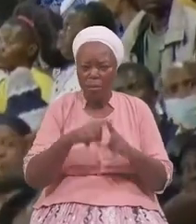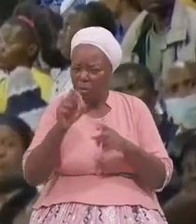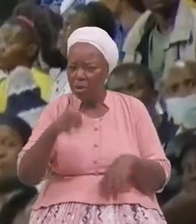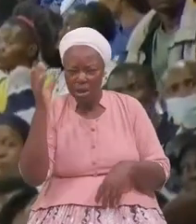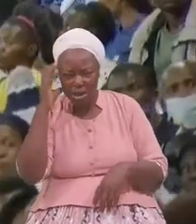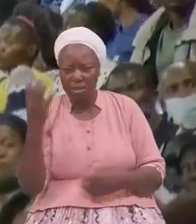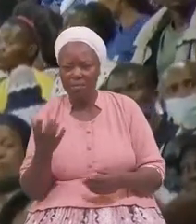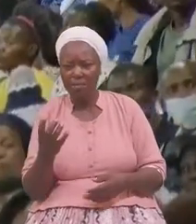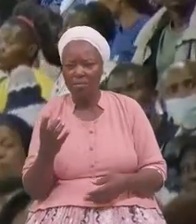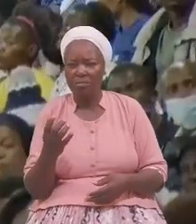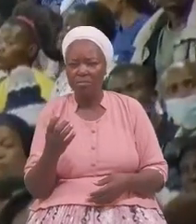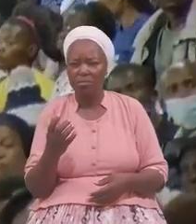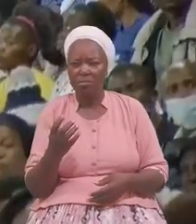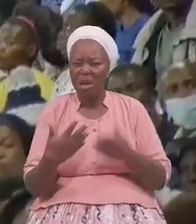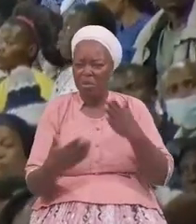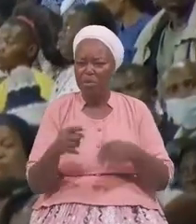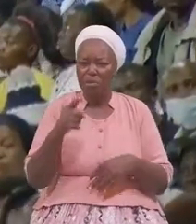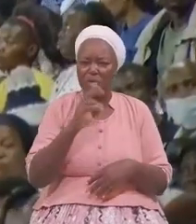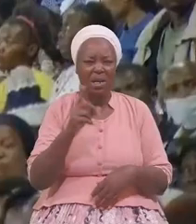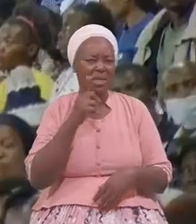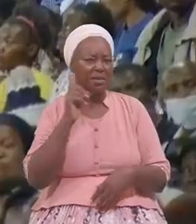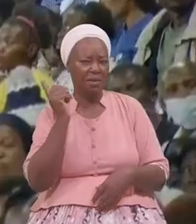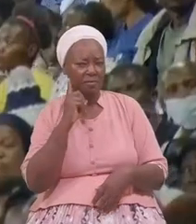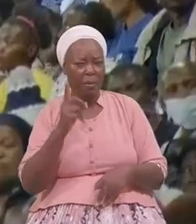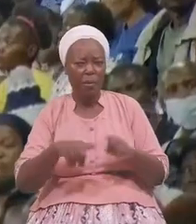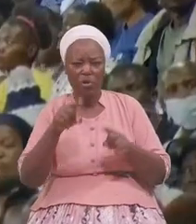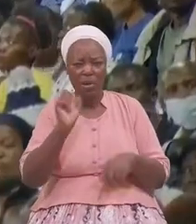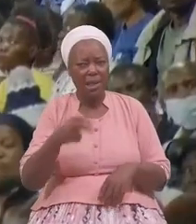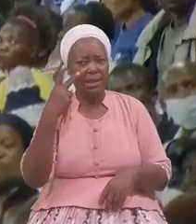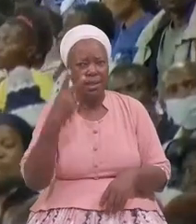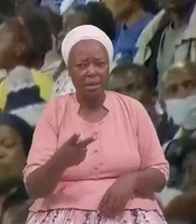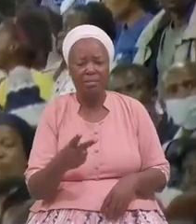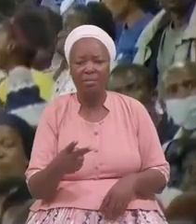hear. Maybe you are deaf, but you can see.